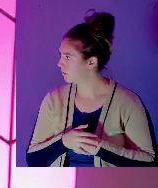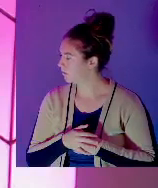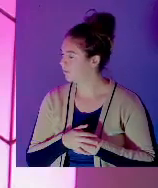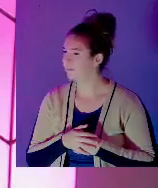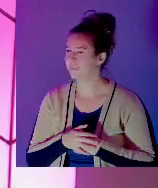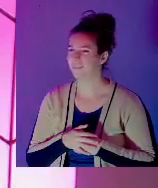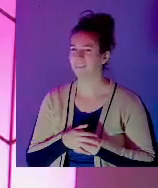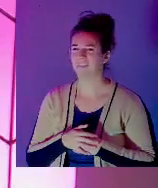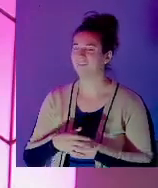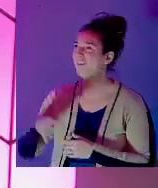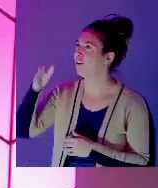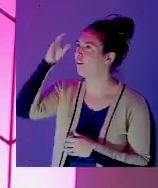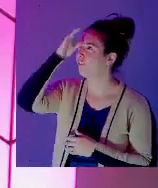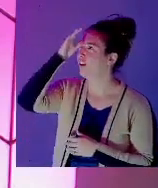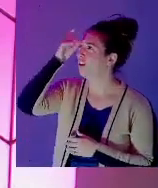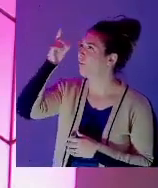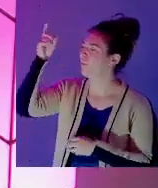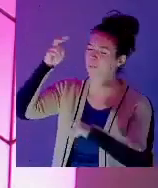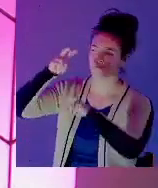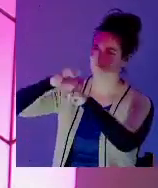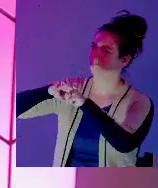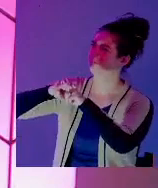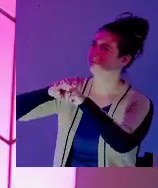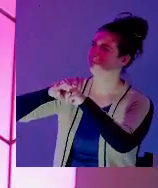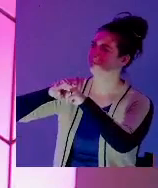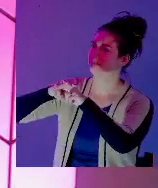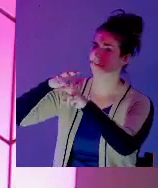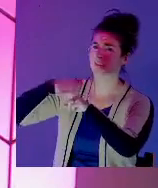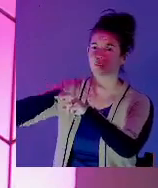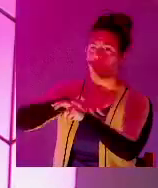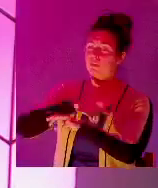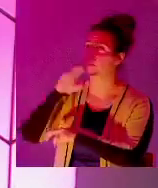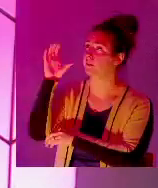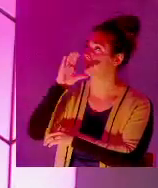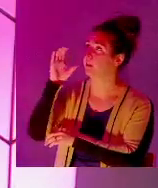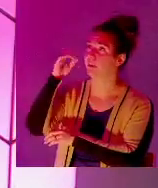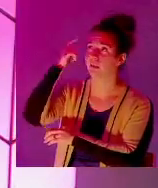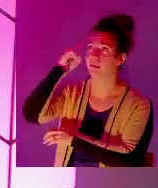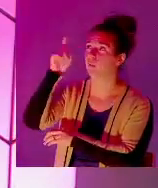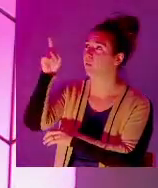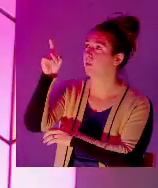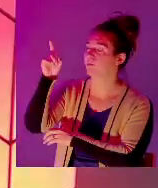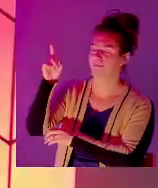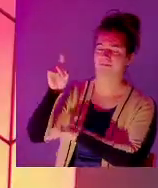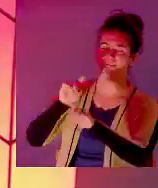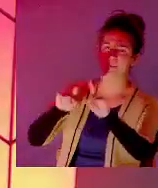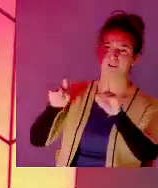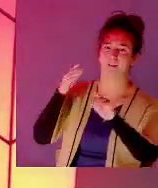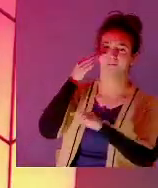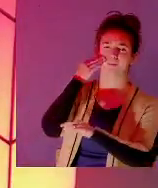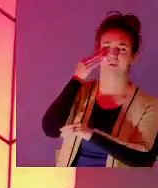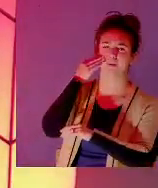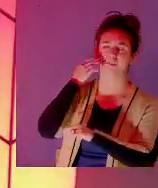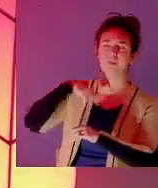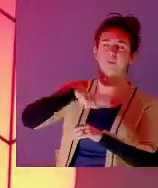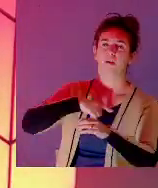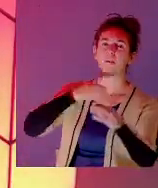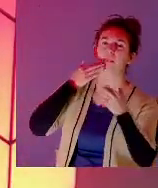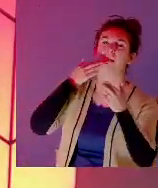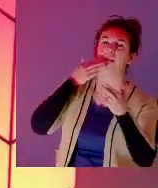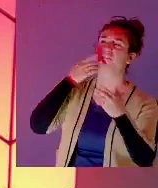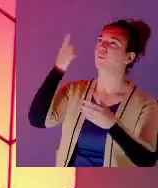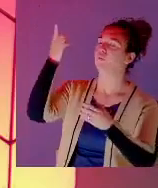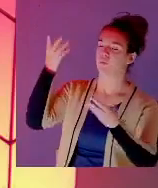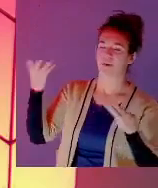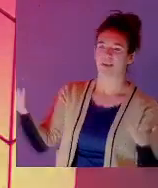Father, you are on the throne, and we just we seek you, and we're just grateful for your presence even now, Lord God, as we have what